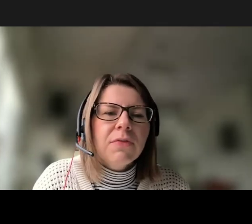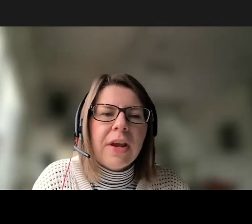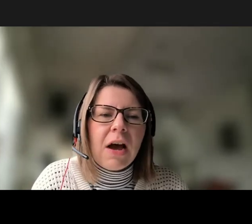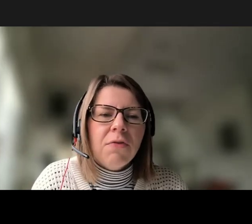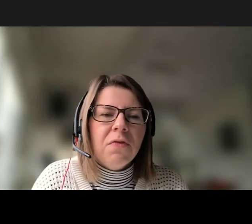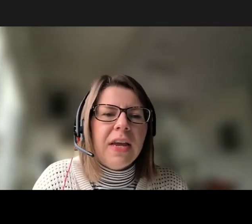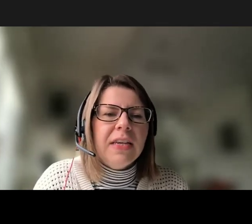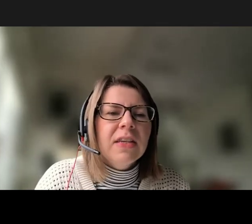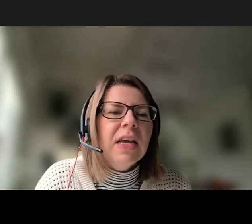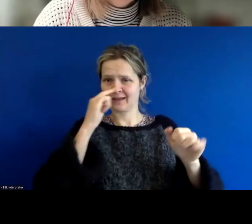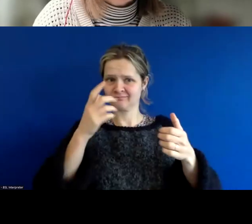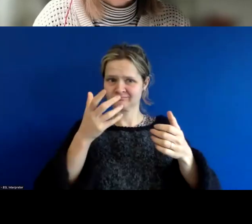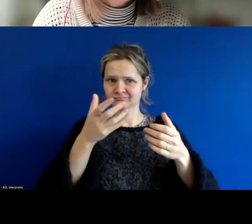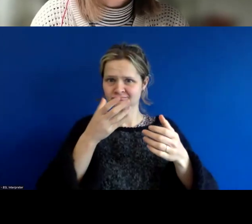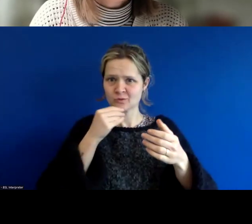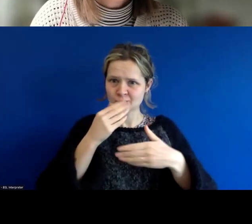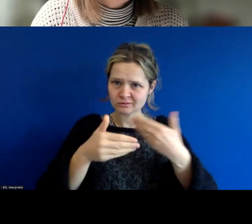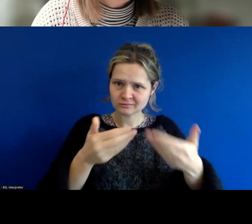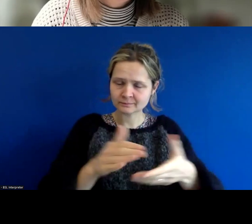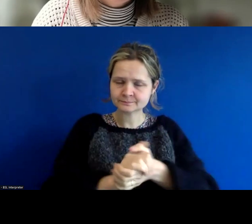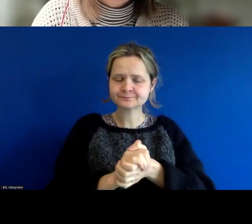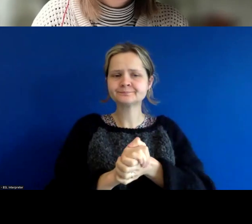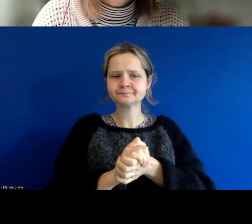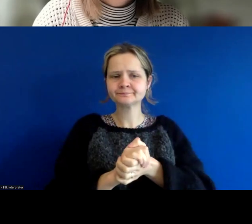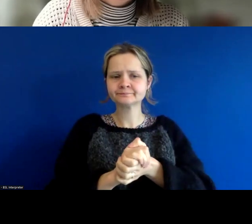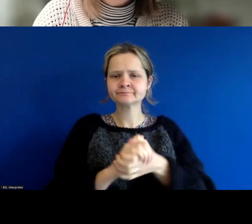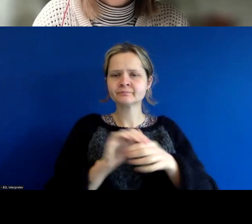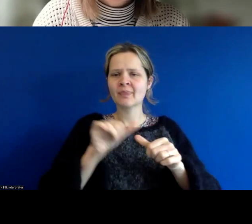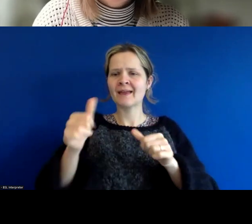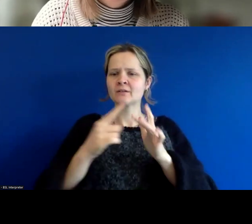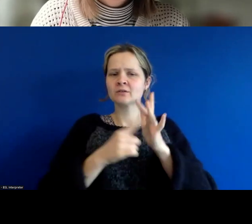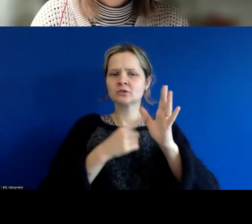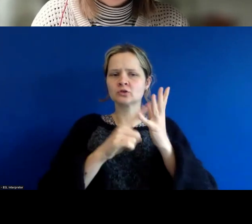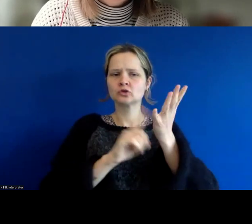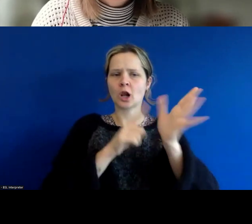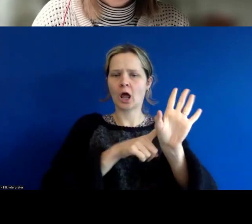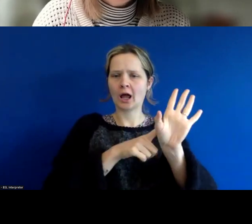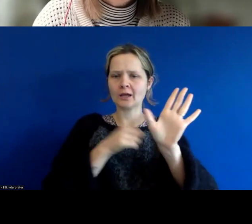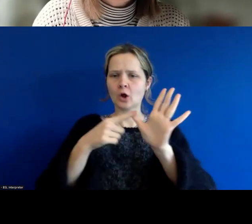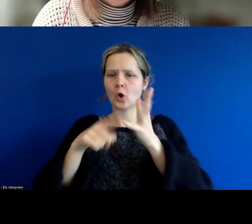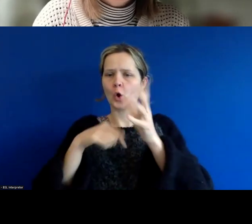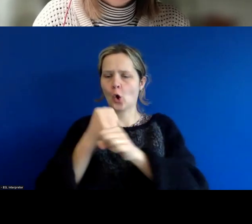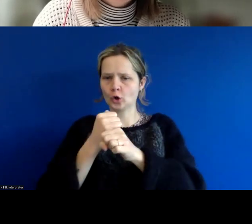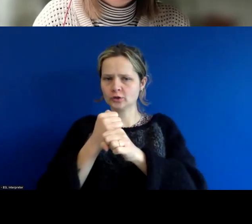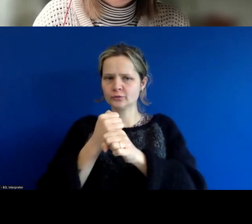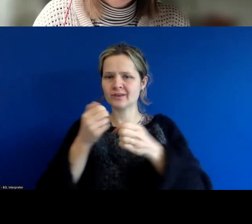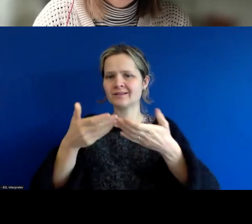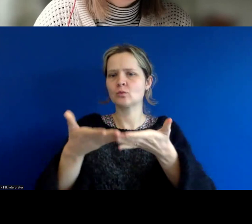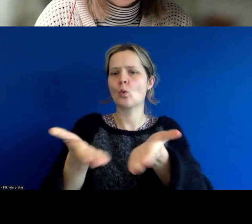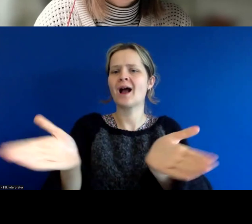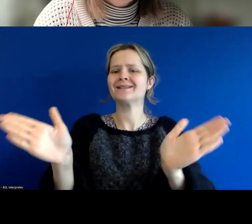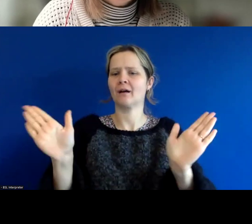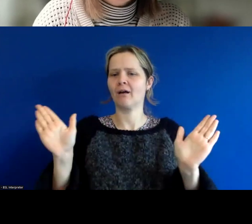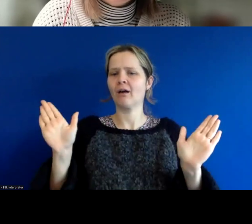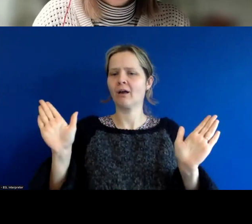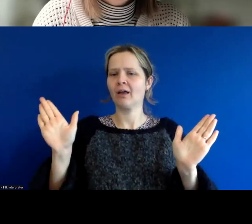that was a very helpful phase. And then once we were into July and August, we were able to complete wider external testing